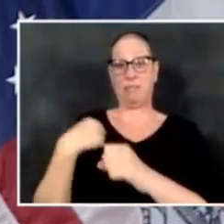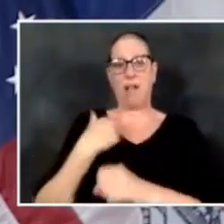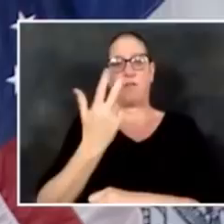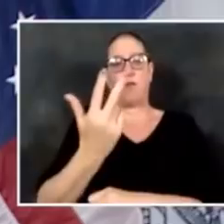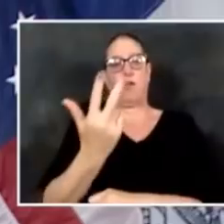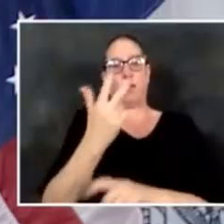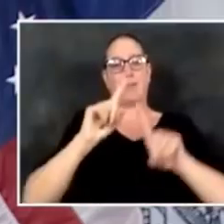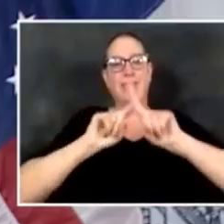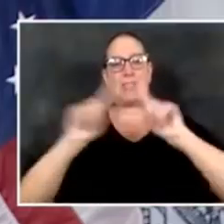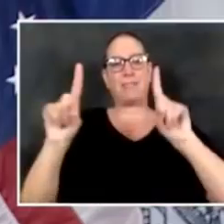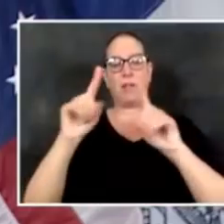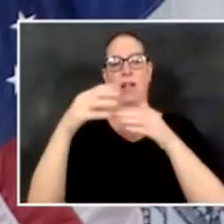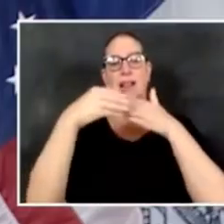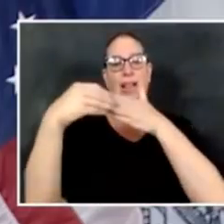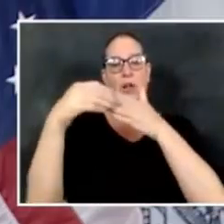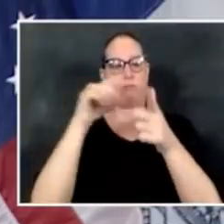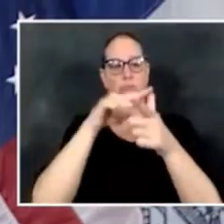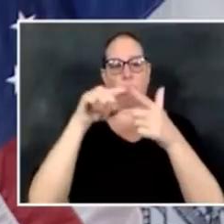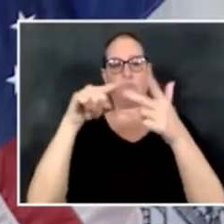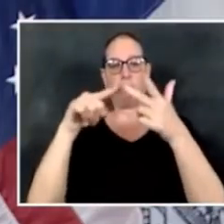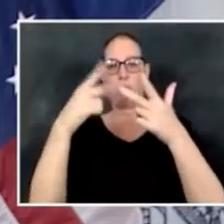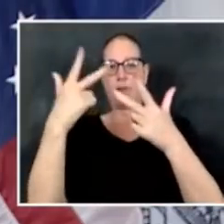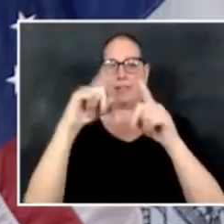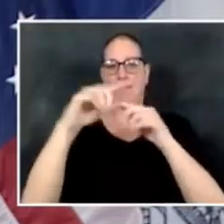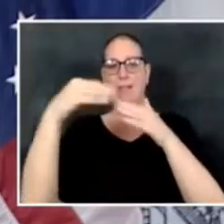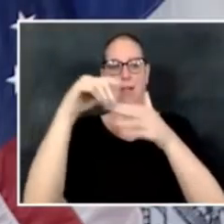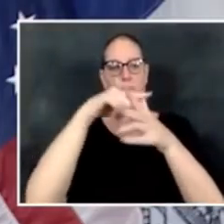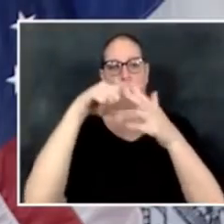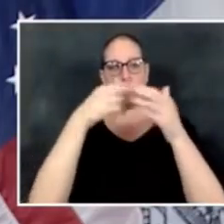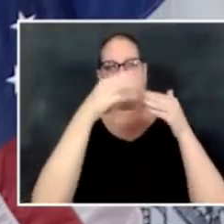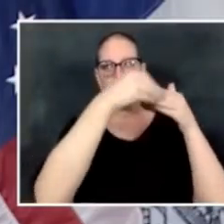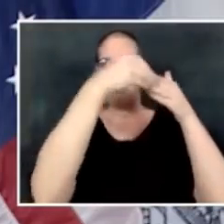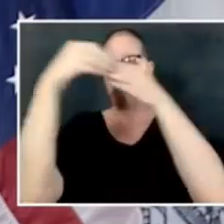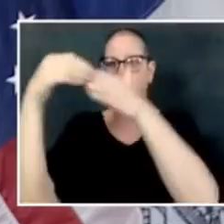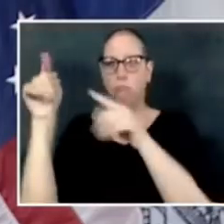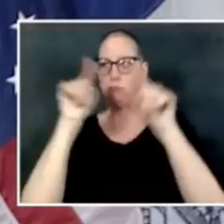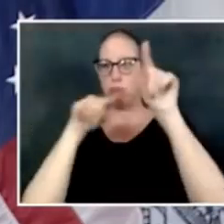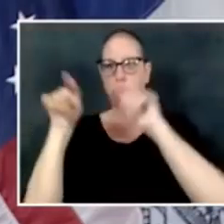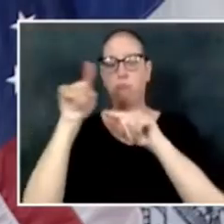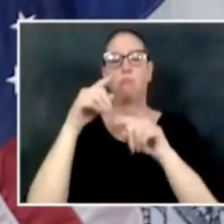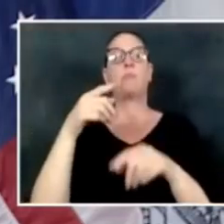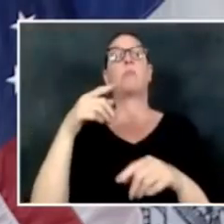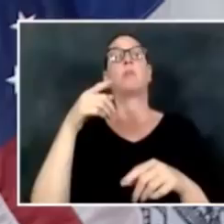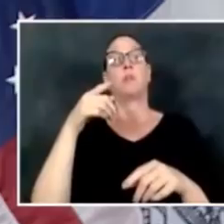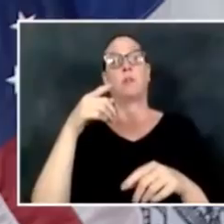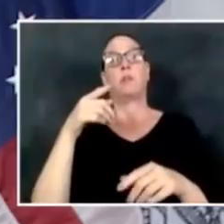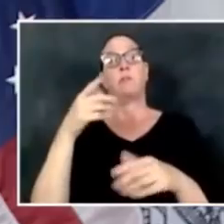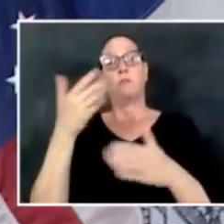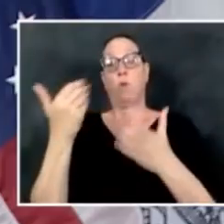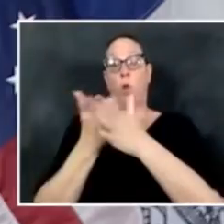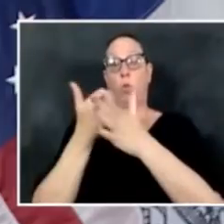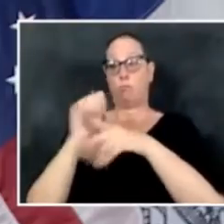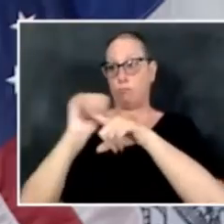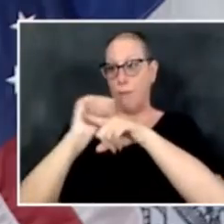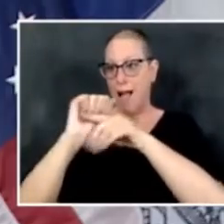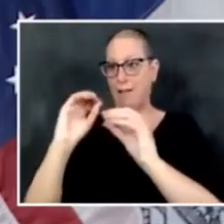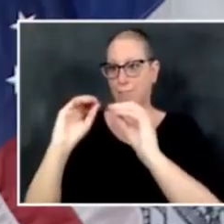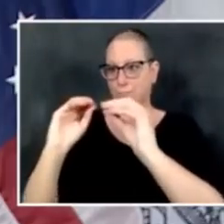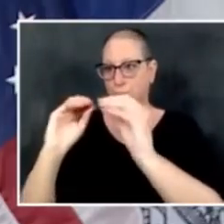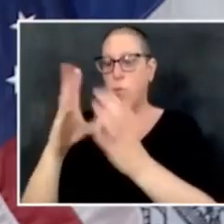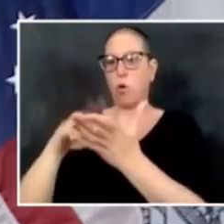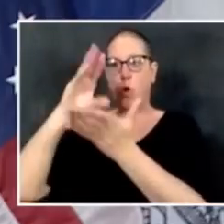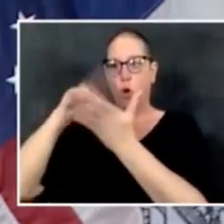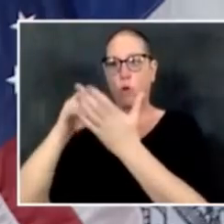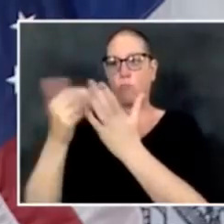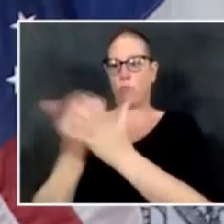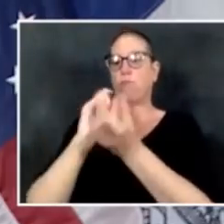on de-escalation, a focus on close connection to the people the NYPD serves, and a neighborhood policing philosophy. And